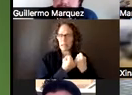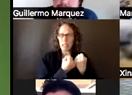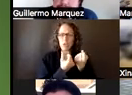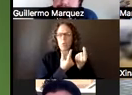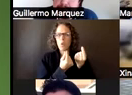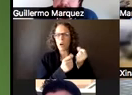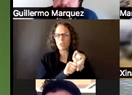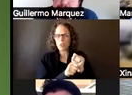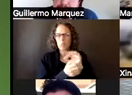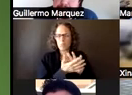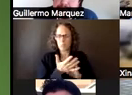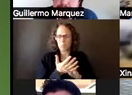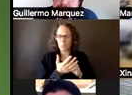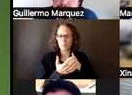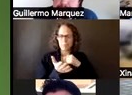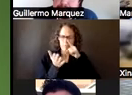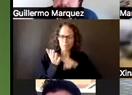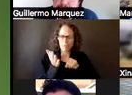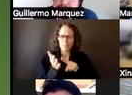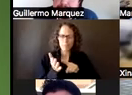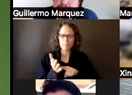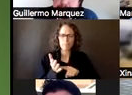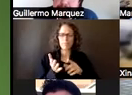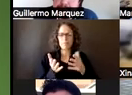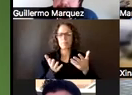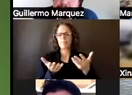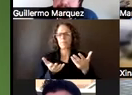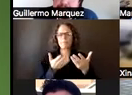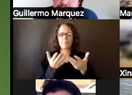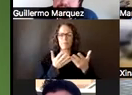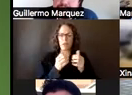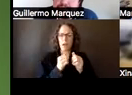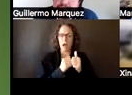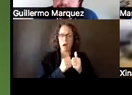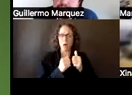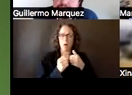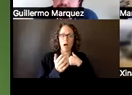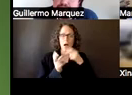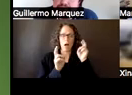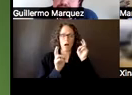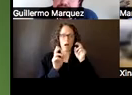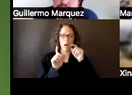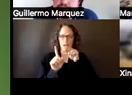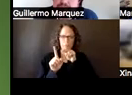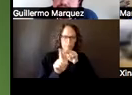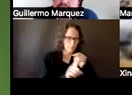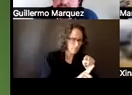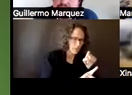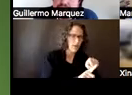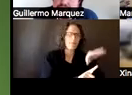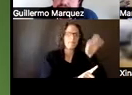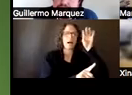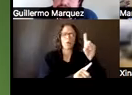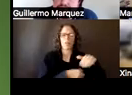for instance, or tracing, for instance, where they arrived,